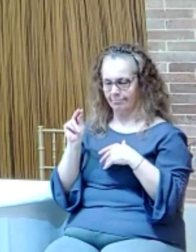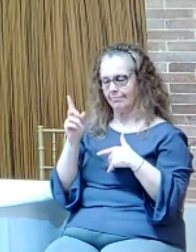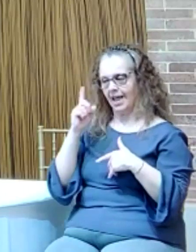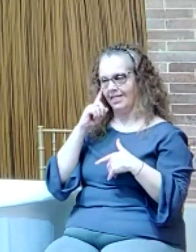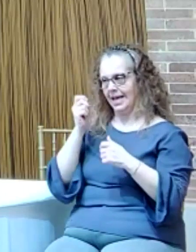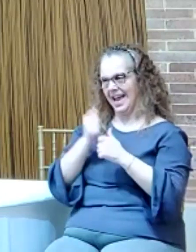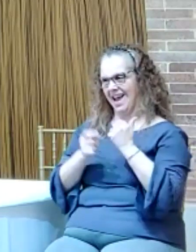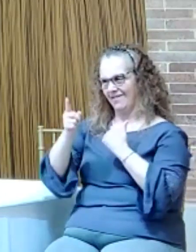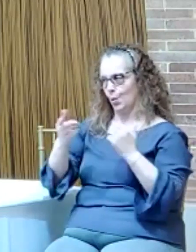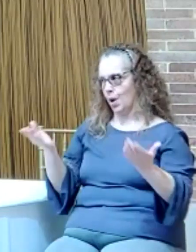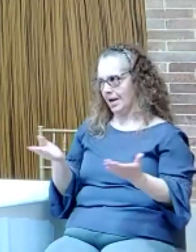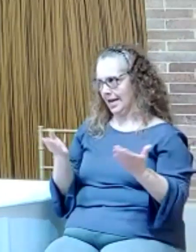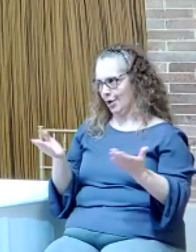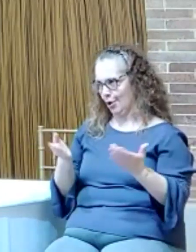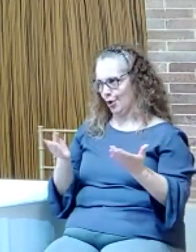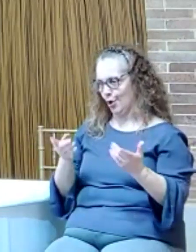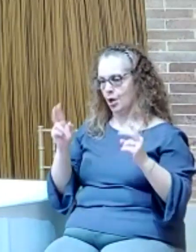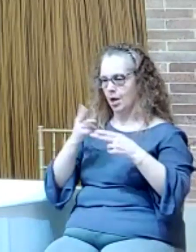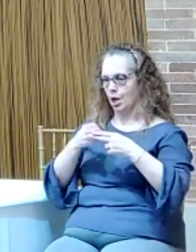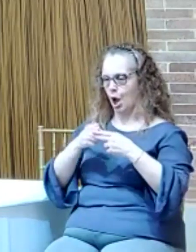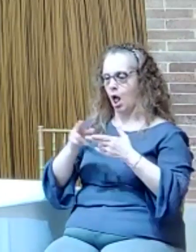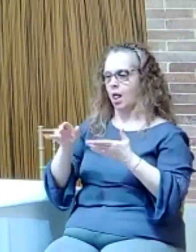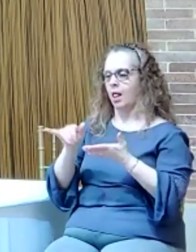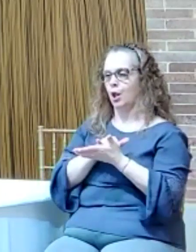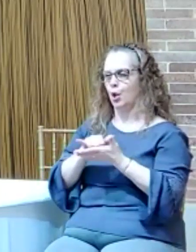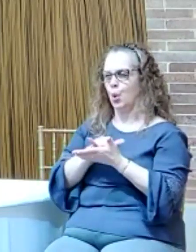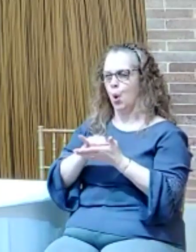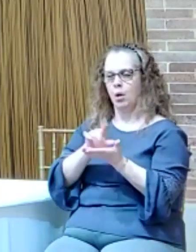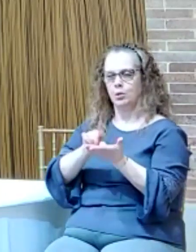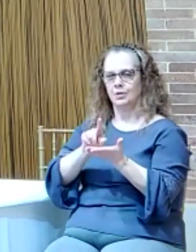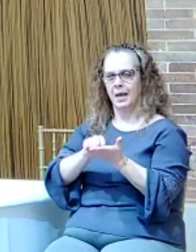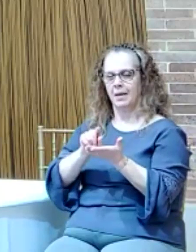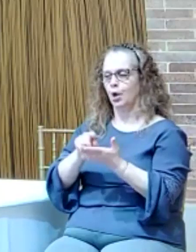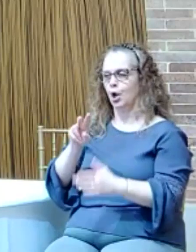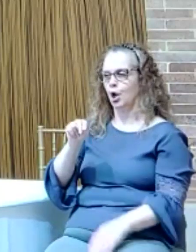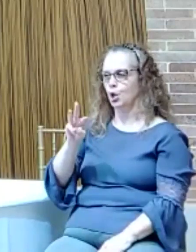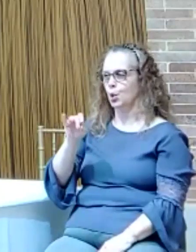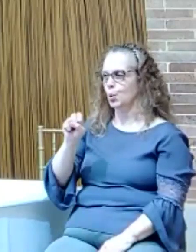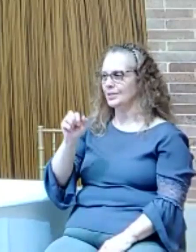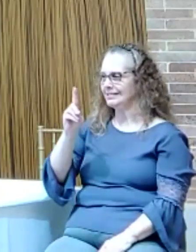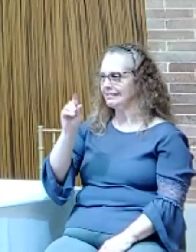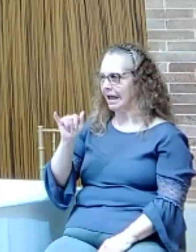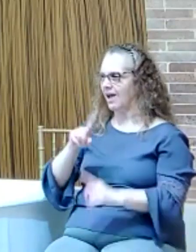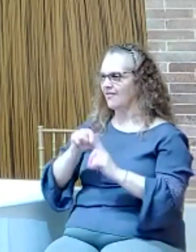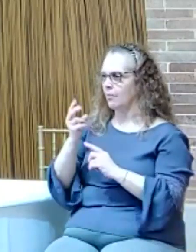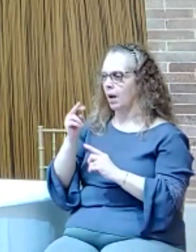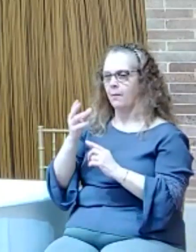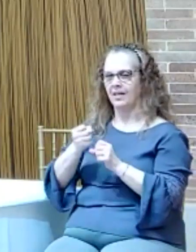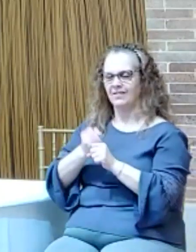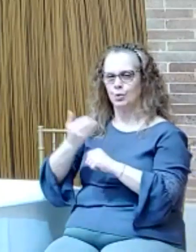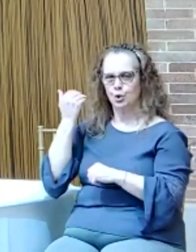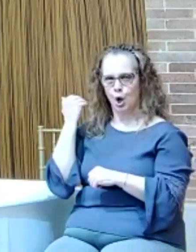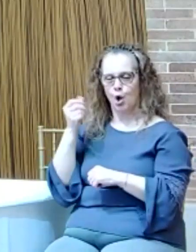York recalls the New York news day case from uh a couple years back um you heard that I started